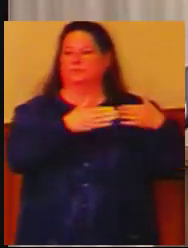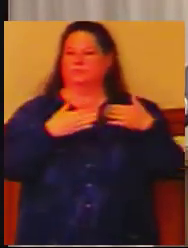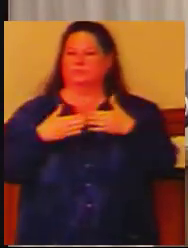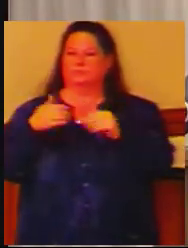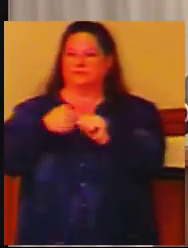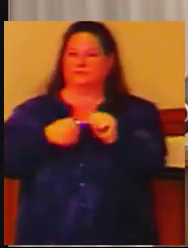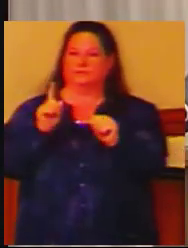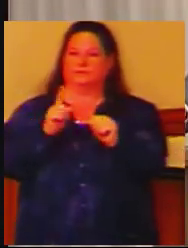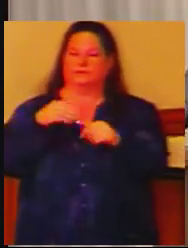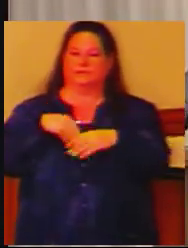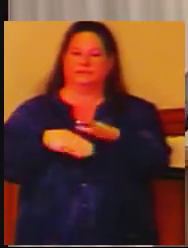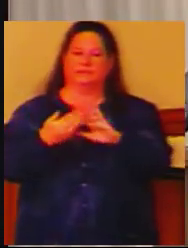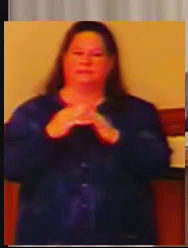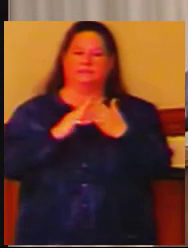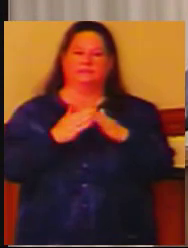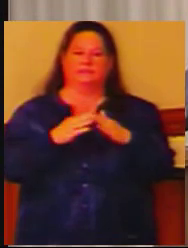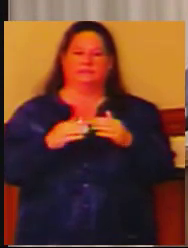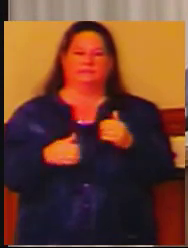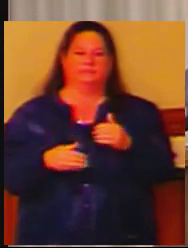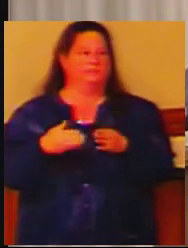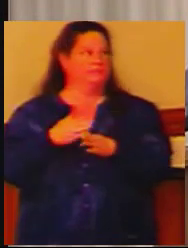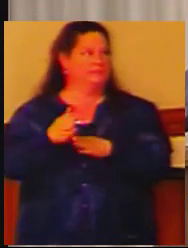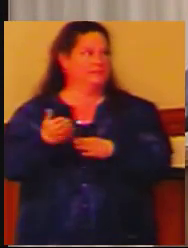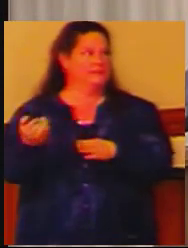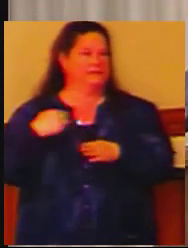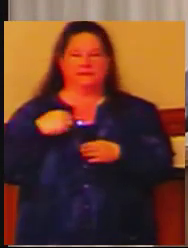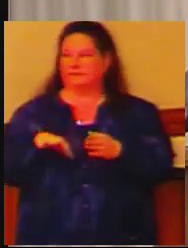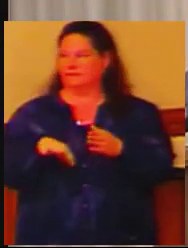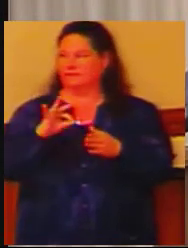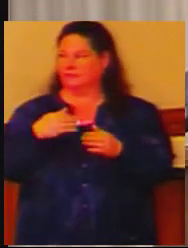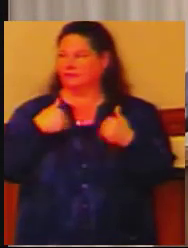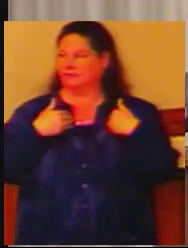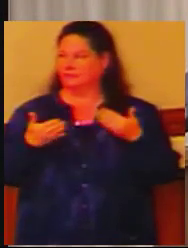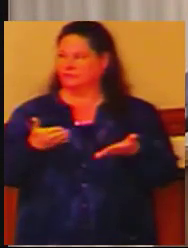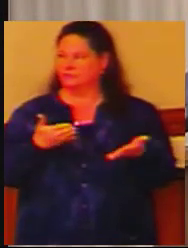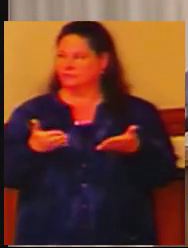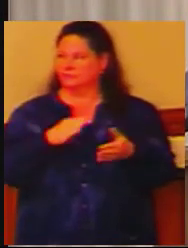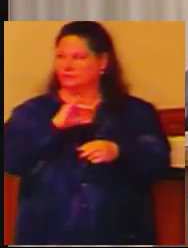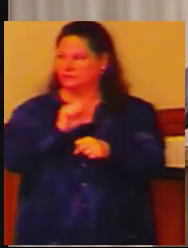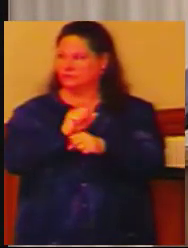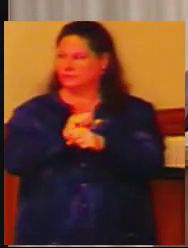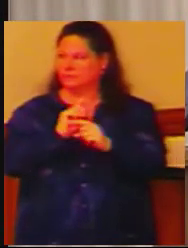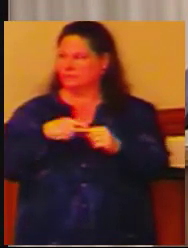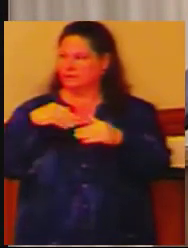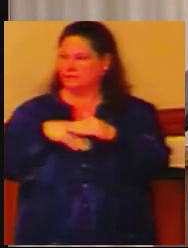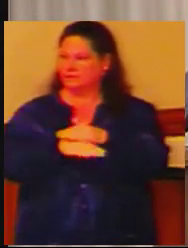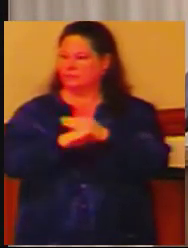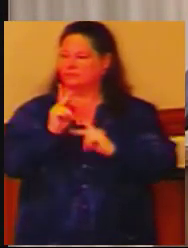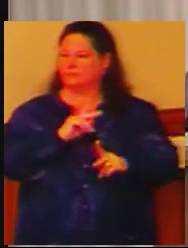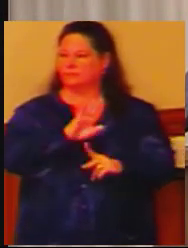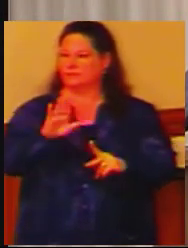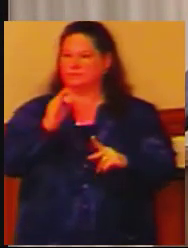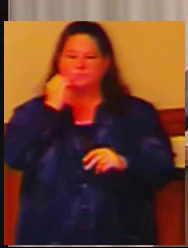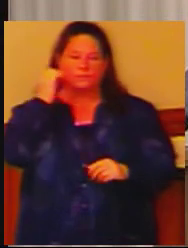in the city. But the main thing I've found, I have a service job where I go into people's homes. I go into